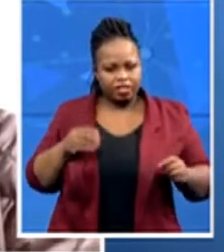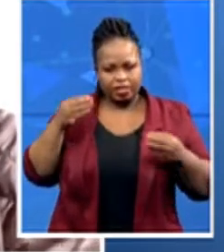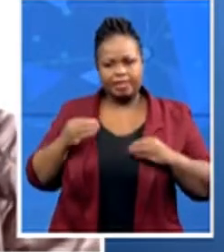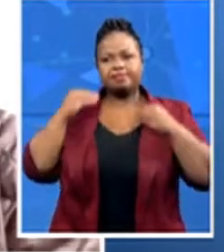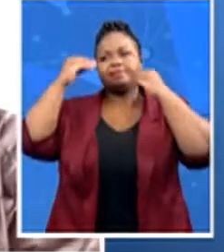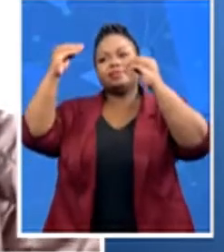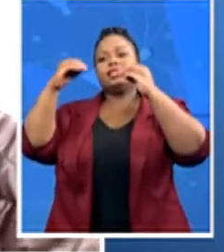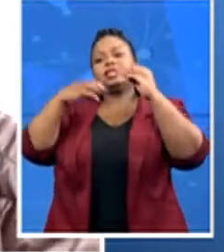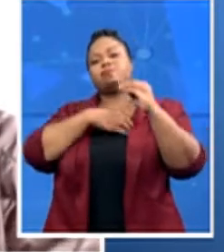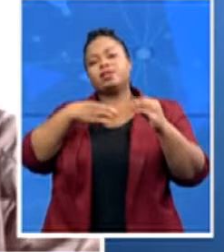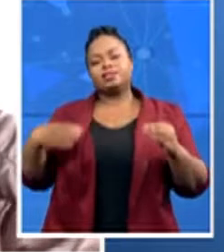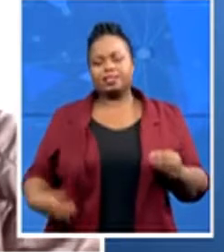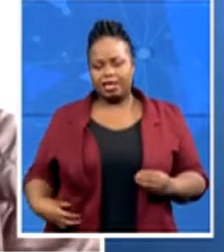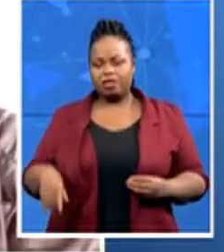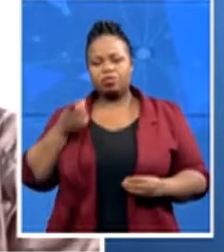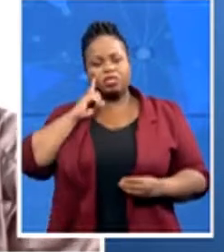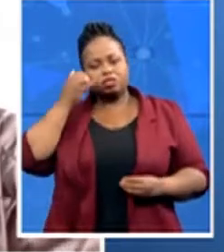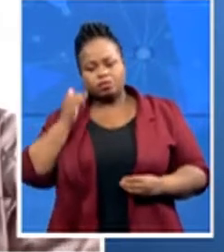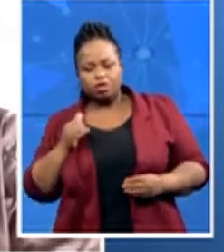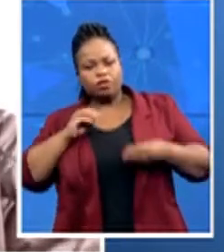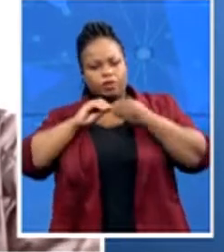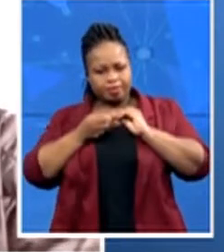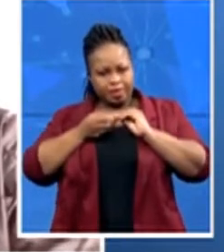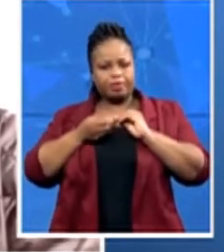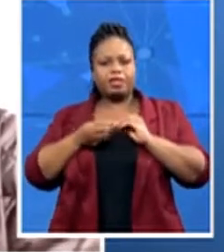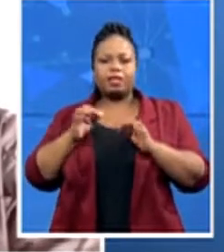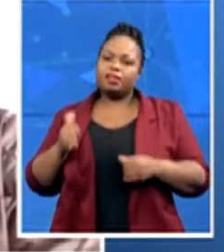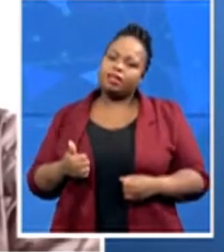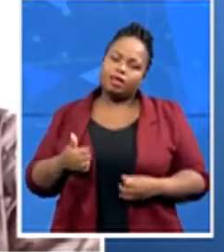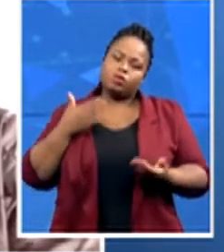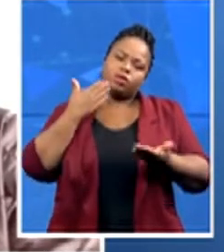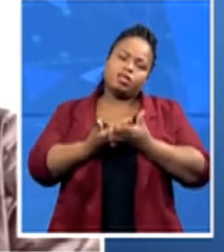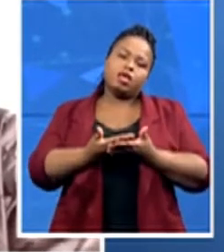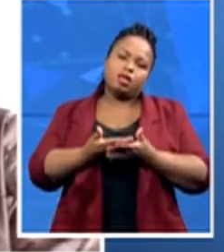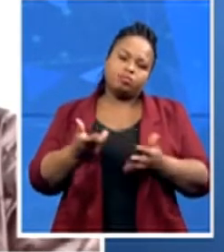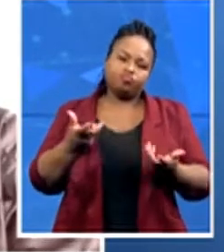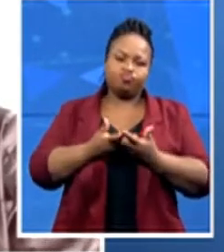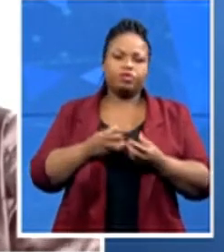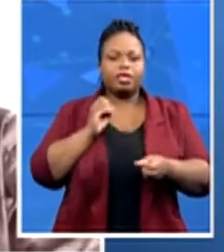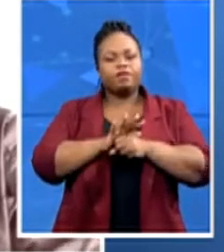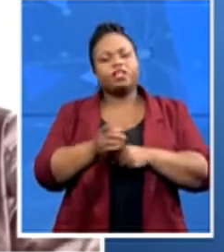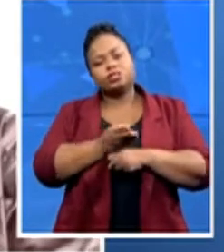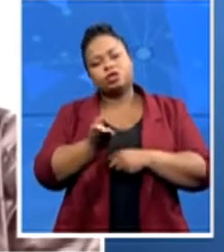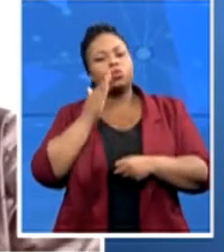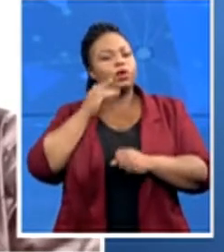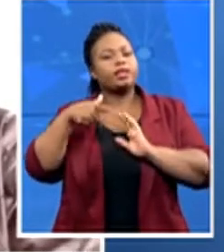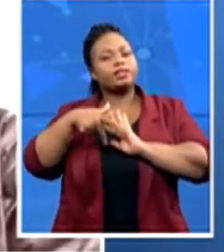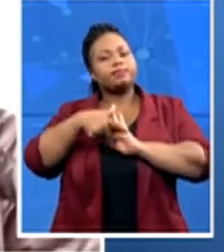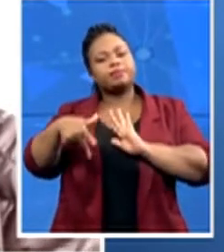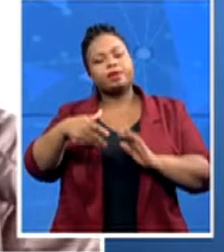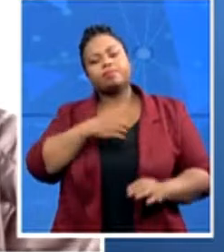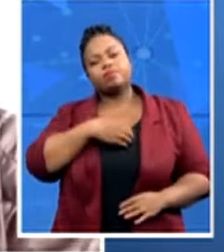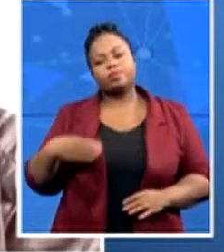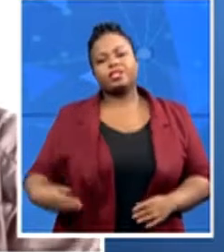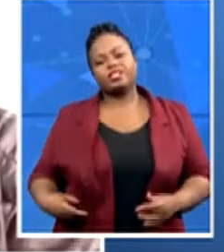these amendments, and then they can only be applicable and effective at the point when the president signs them